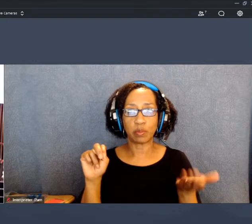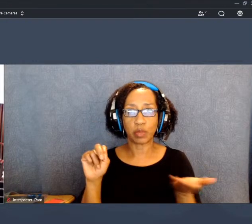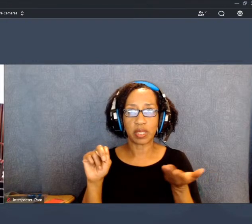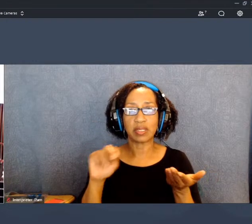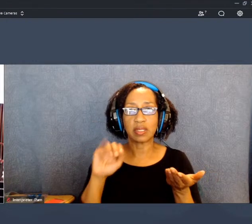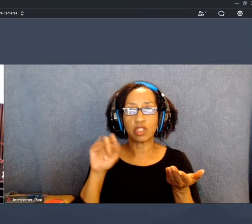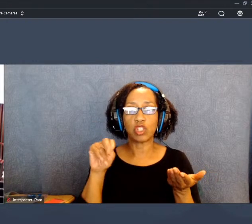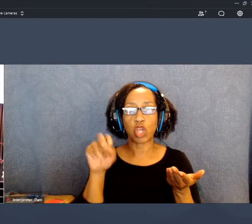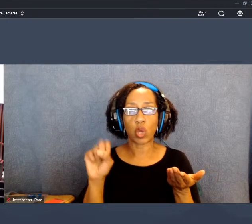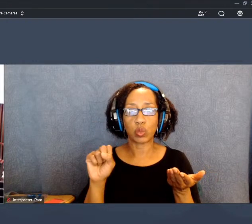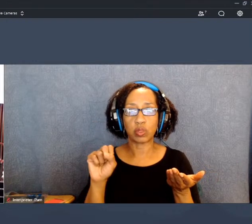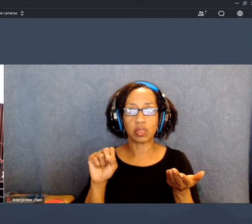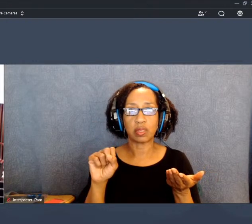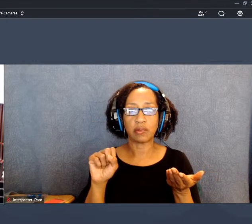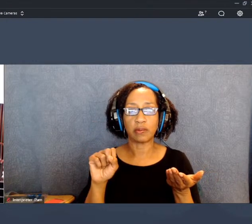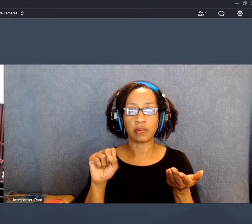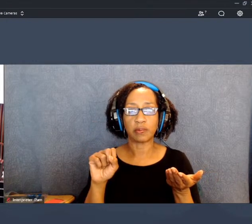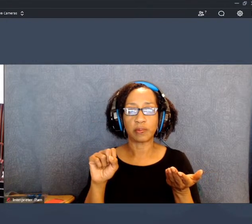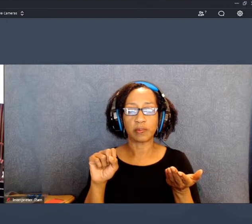Jones.